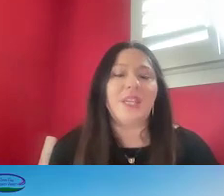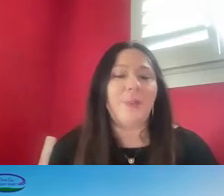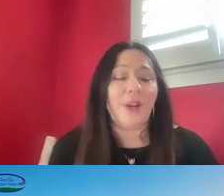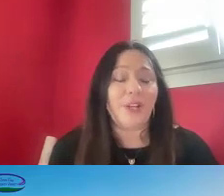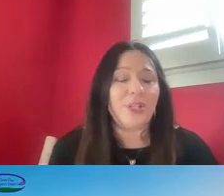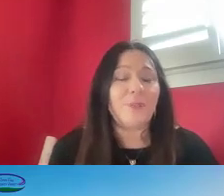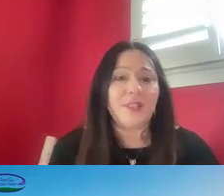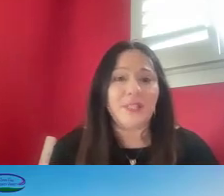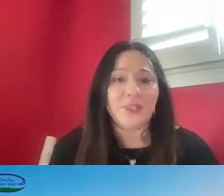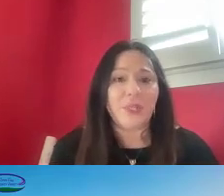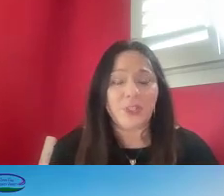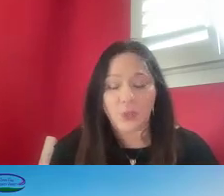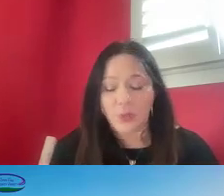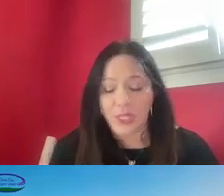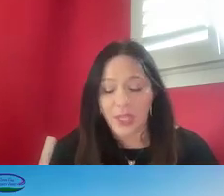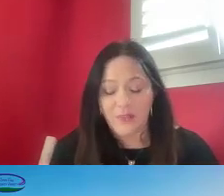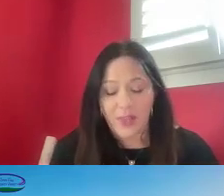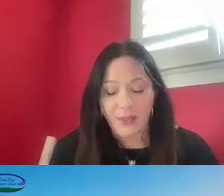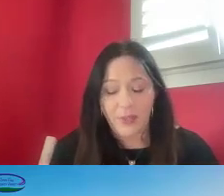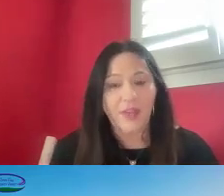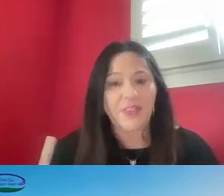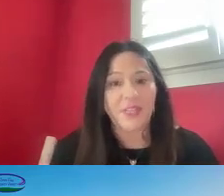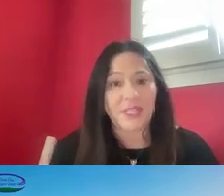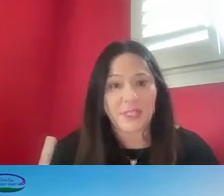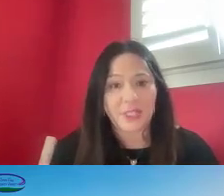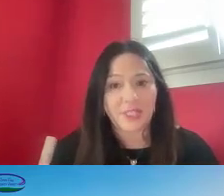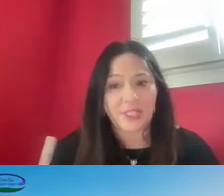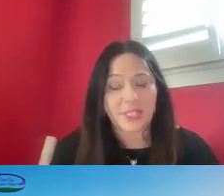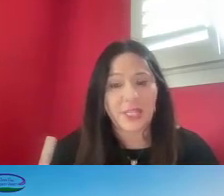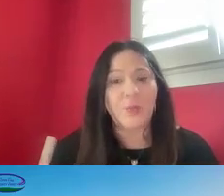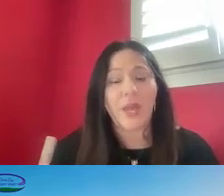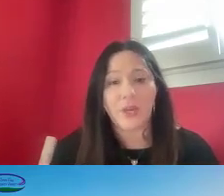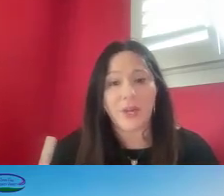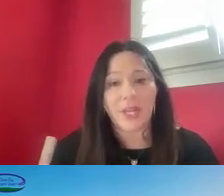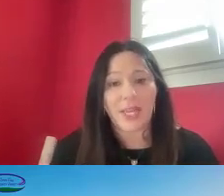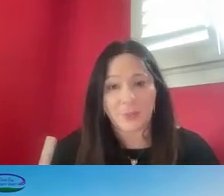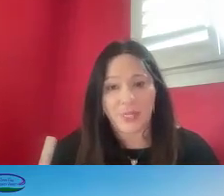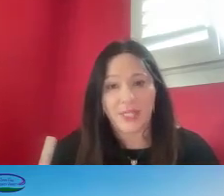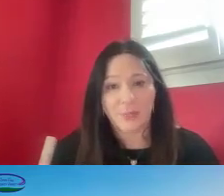There's key partnerships, and this is what's so unique and valuable of the EDJCC and why your engagement is